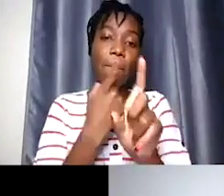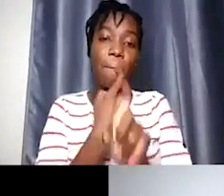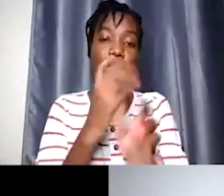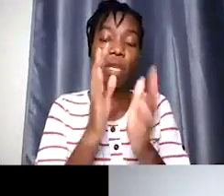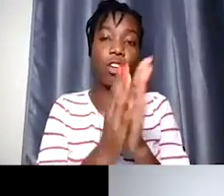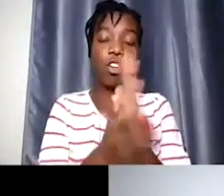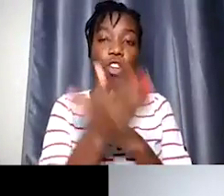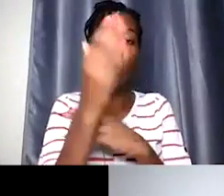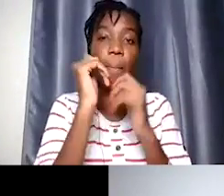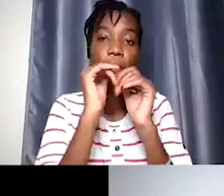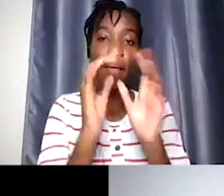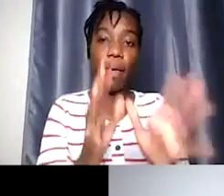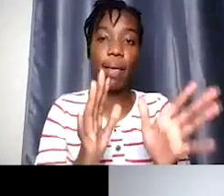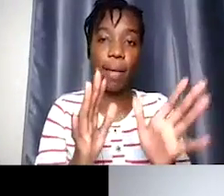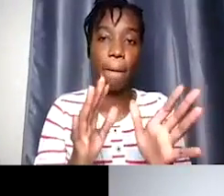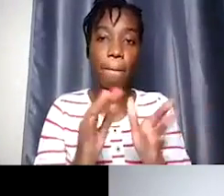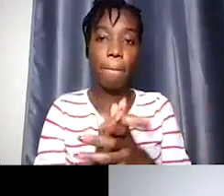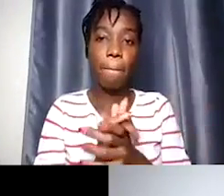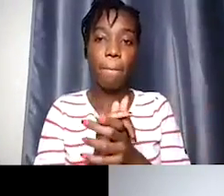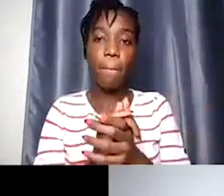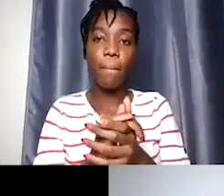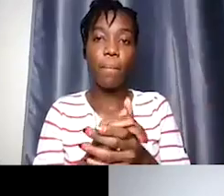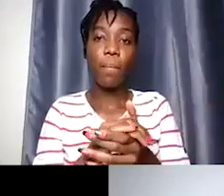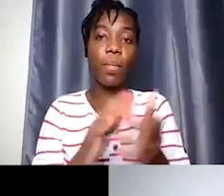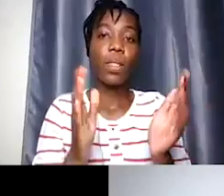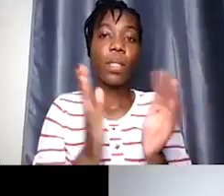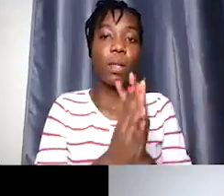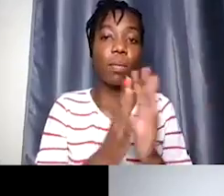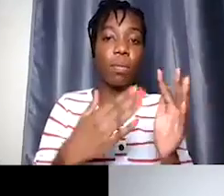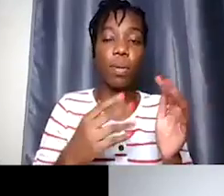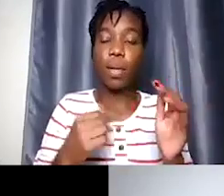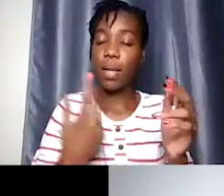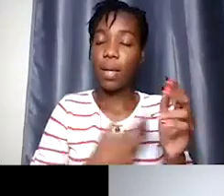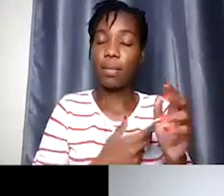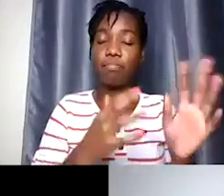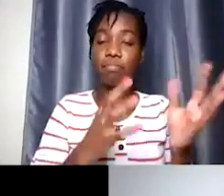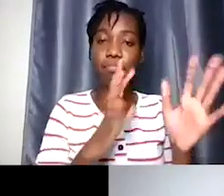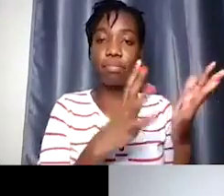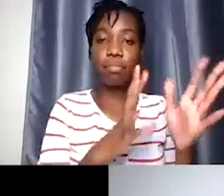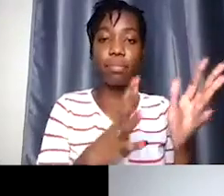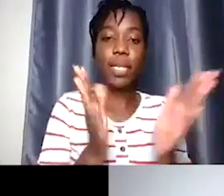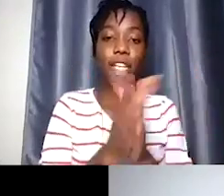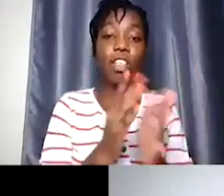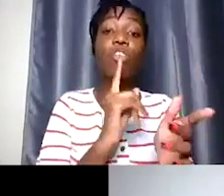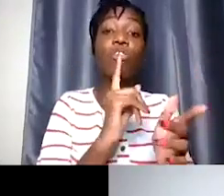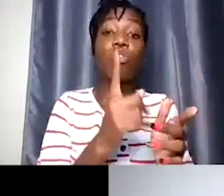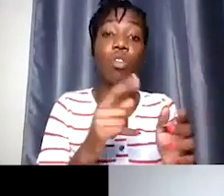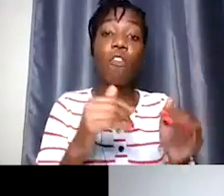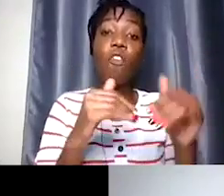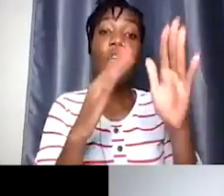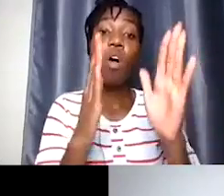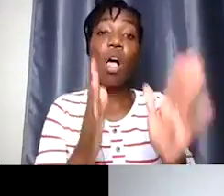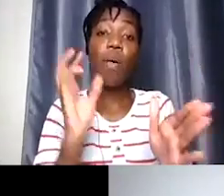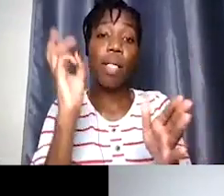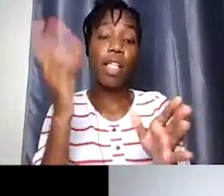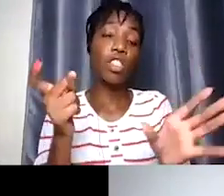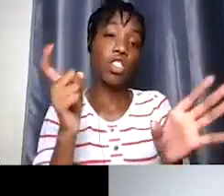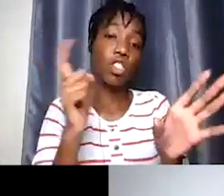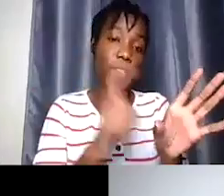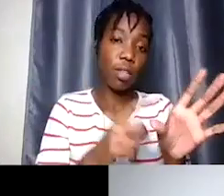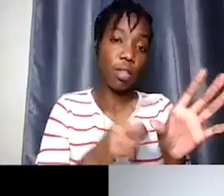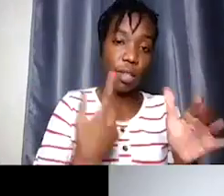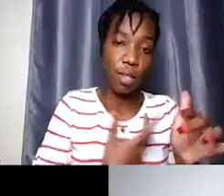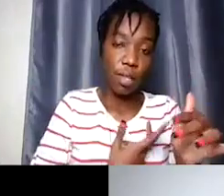you. Thank you so much, Madangani Moya, and we really, really appreciate, and I'm sure quite a number of our followers will be able to join us. All right,